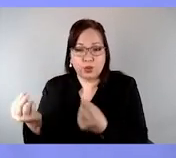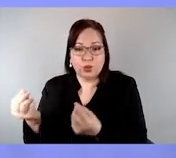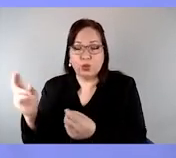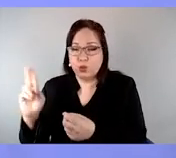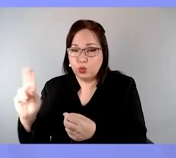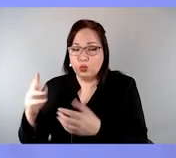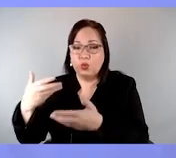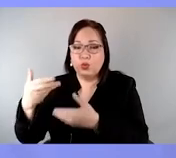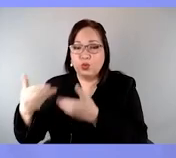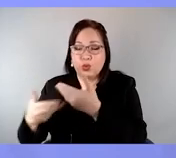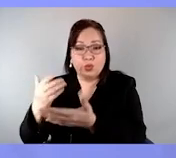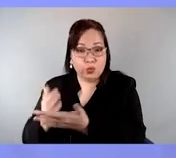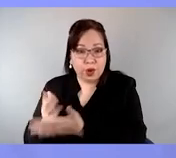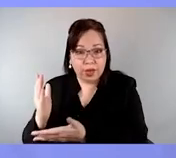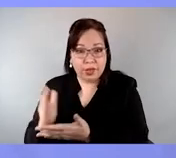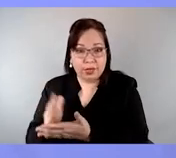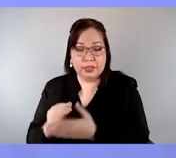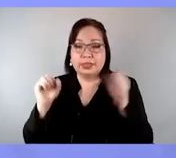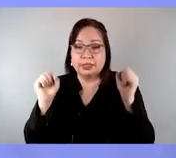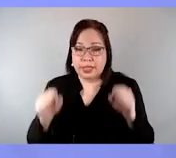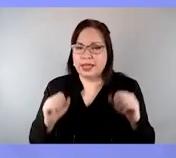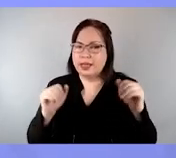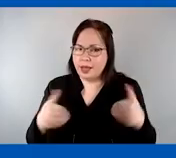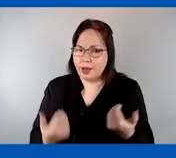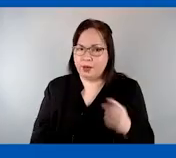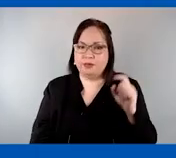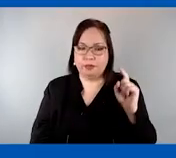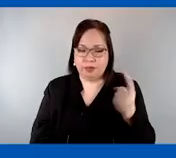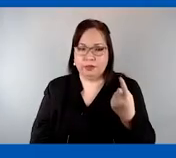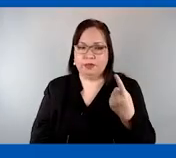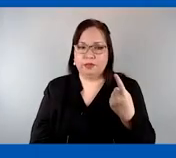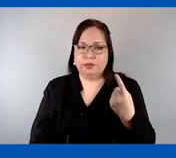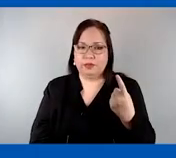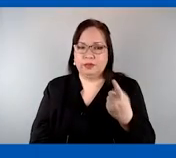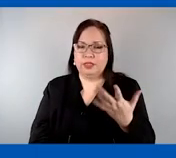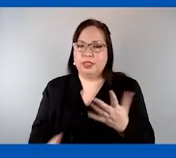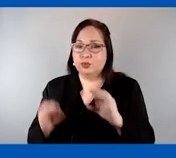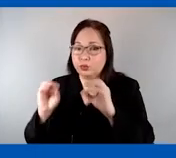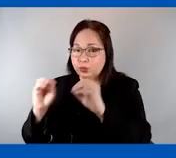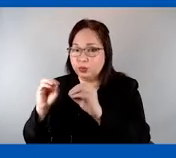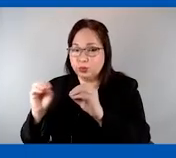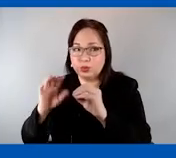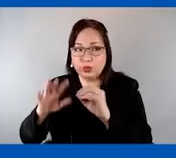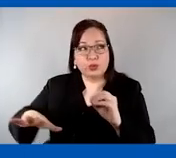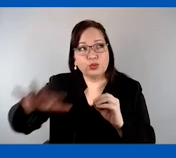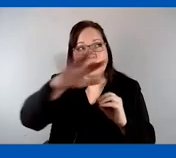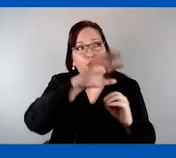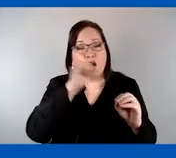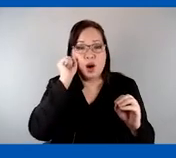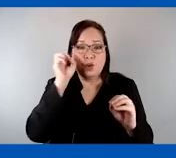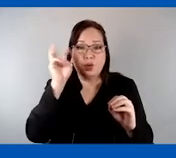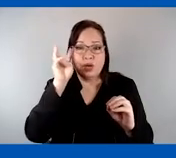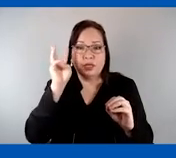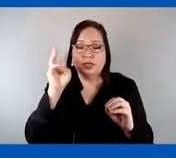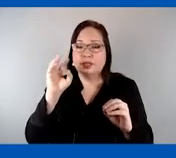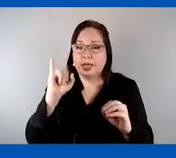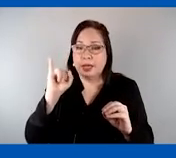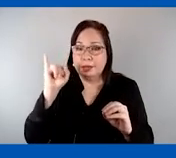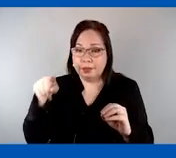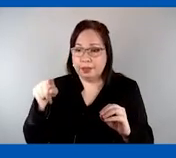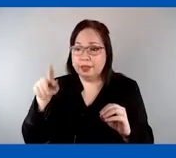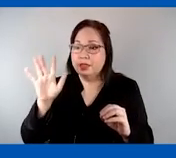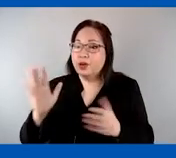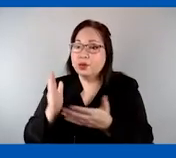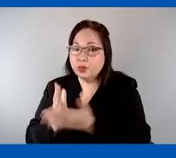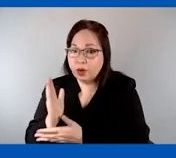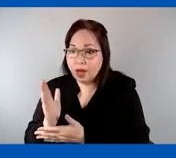rights may be done through the following. First, popular education for indigenous communities on